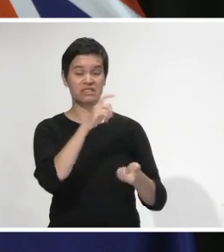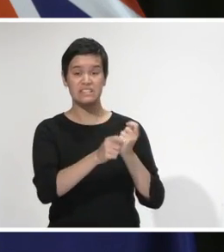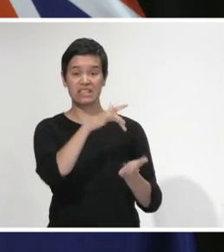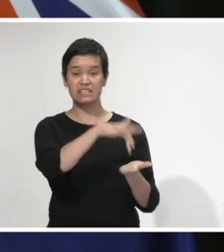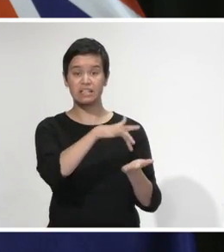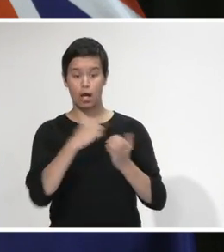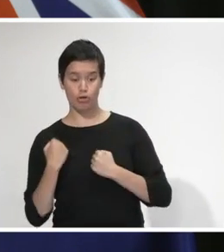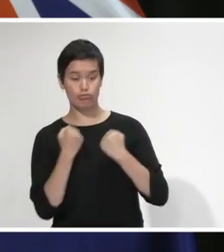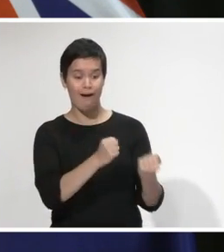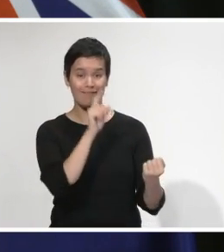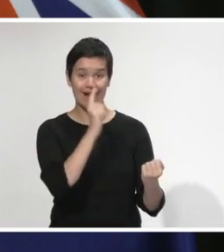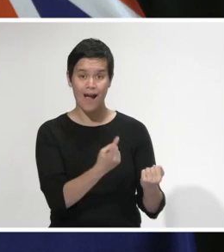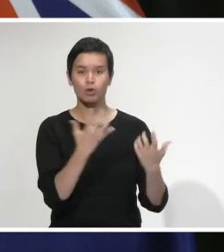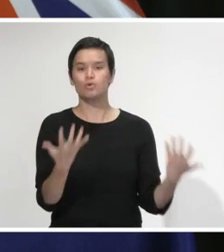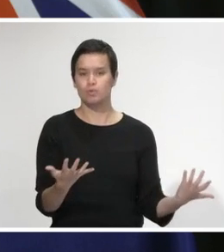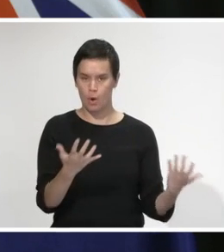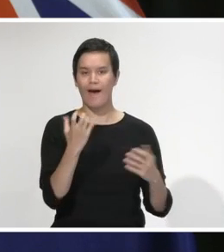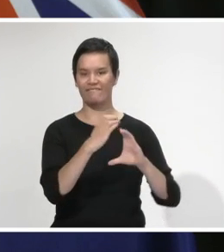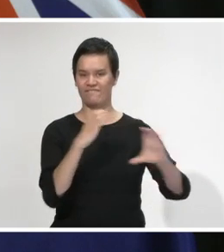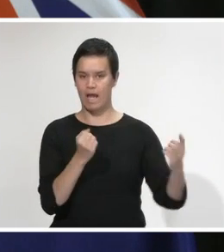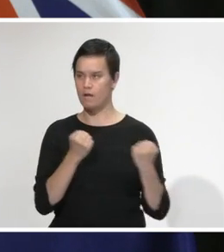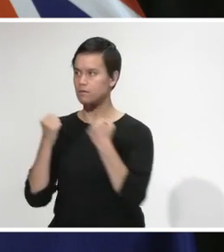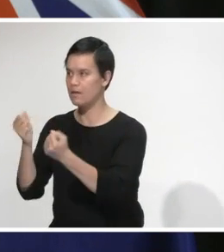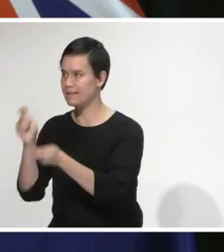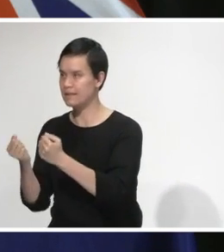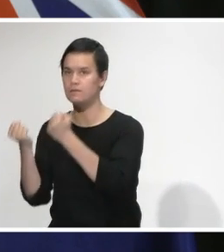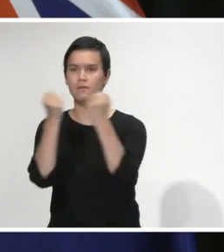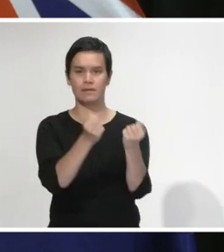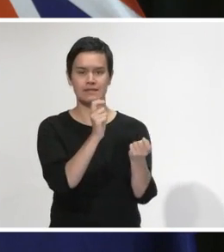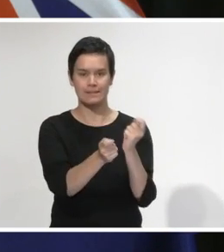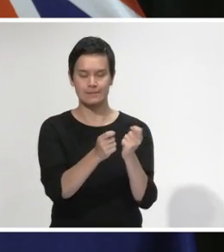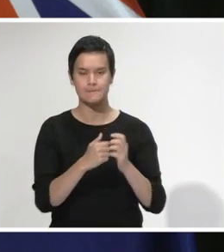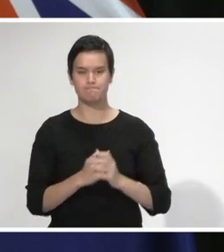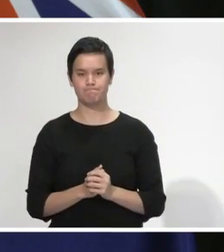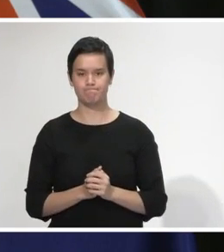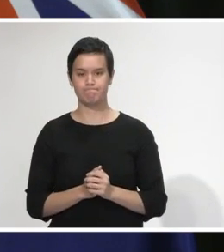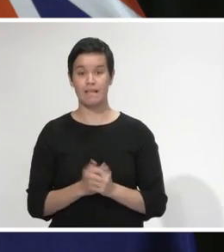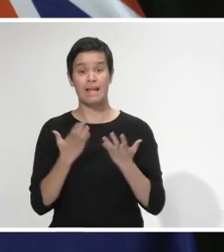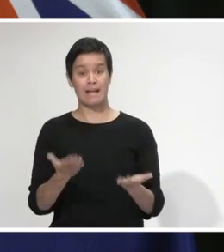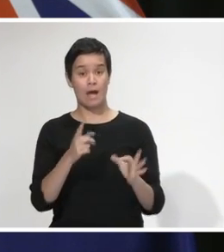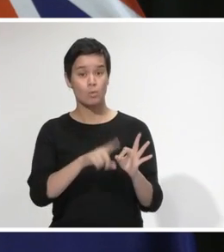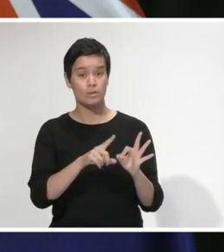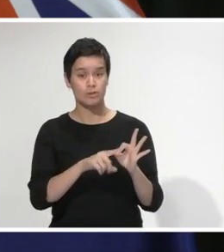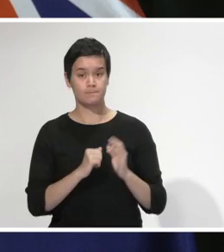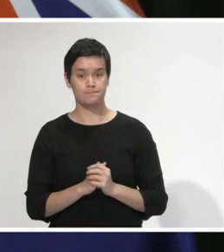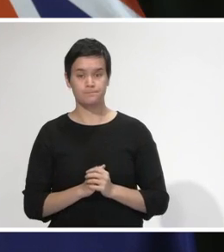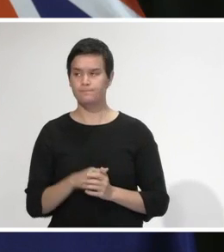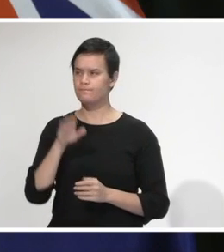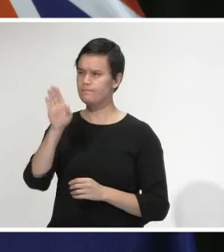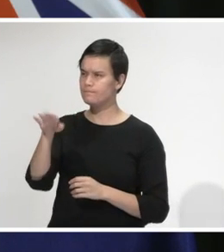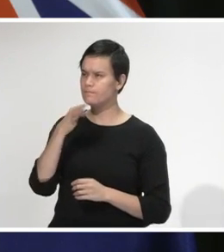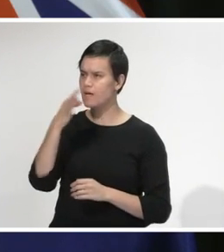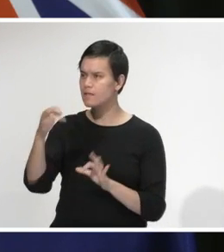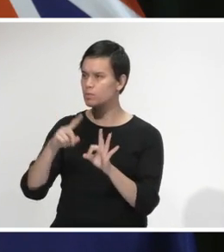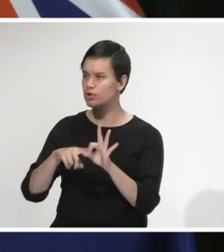So I think I'll just leave my opening comments there, and I'm happy to open it up to questions. Dr. Bloomfield, there have been reports that patients